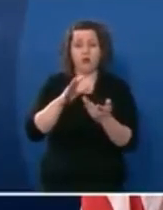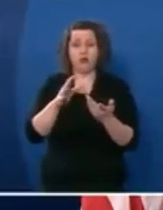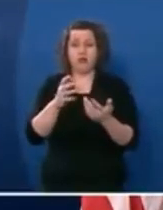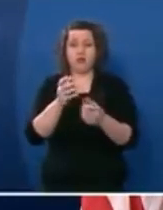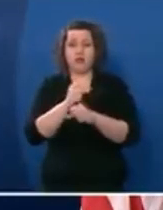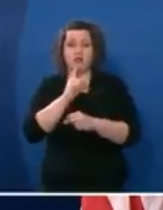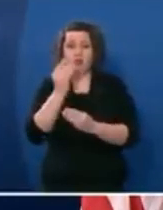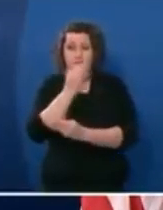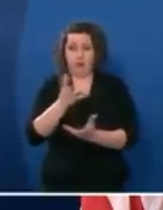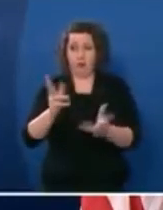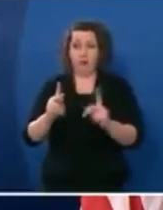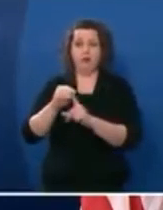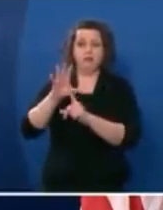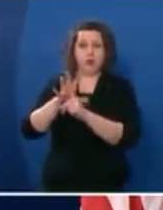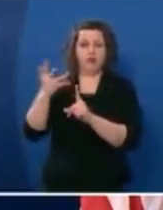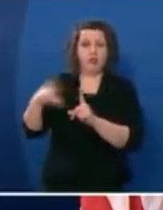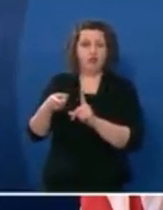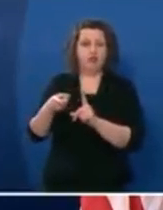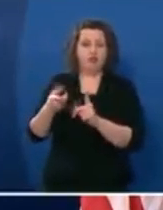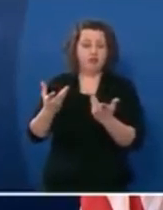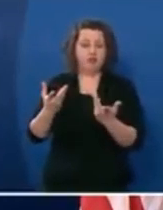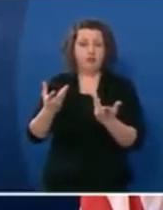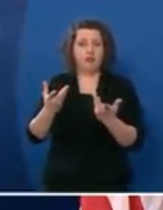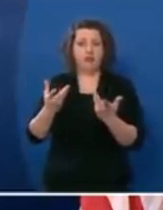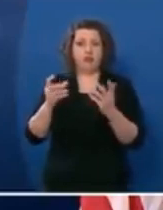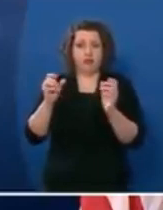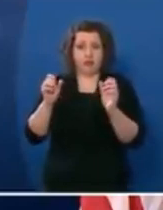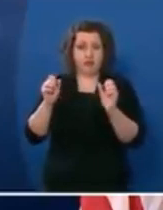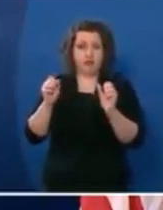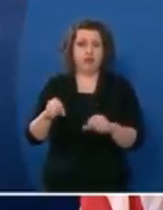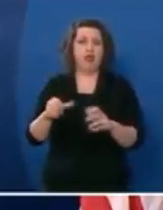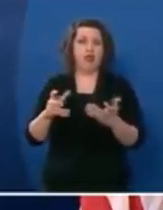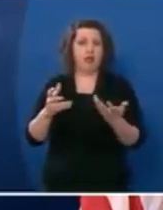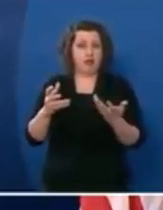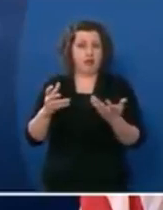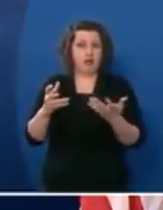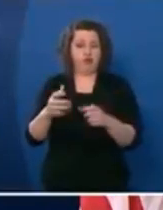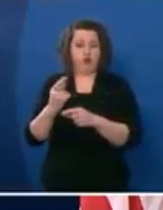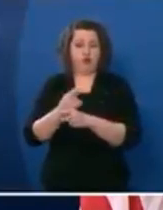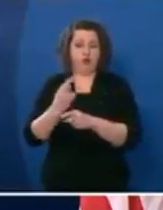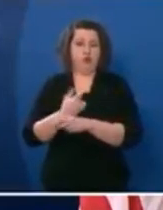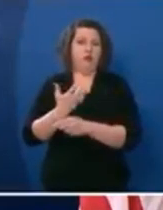exposed, and take the proper actions to protect themselves.